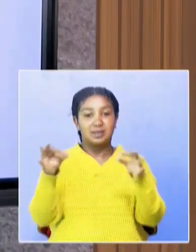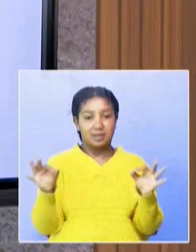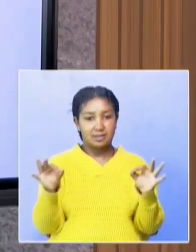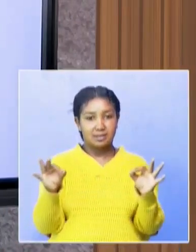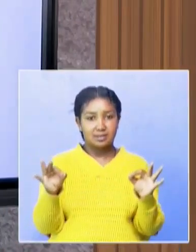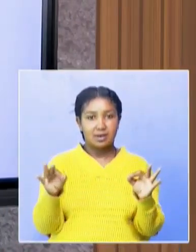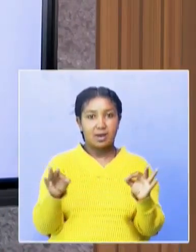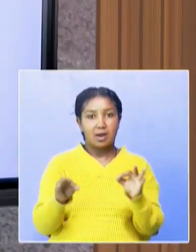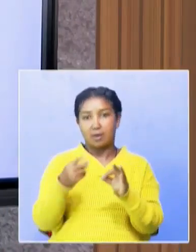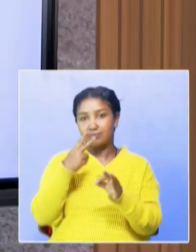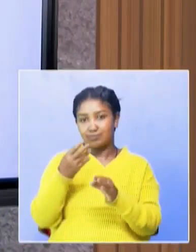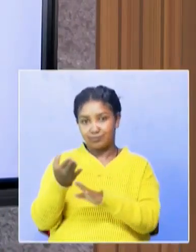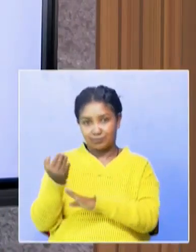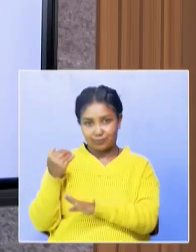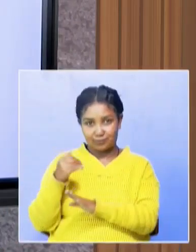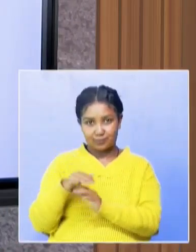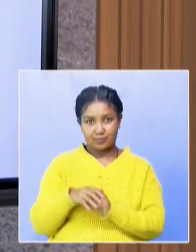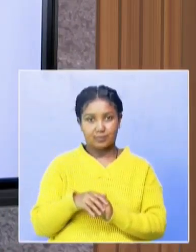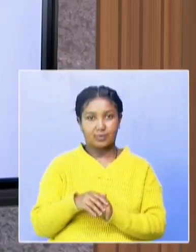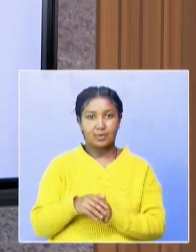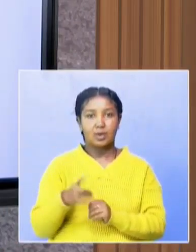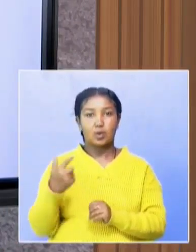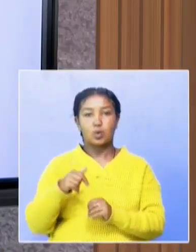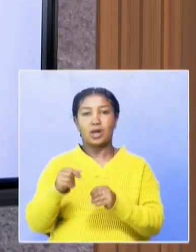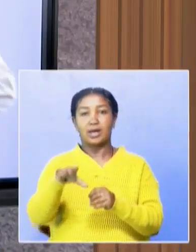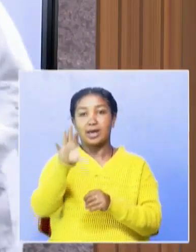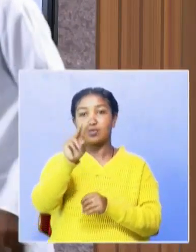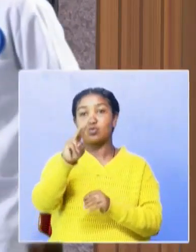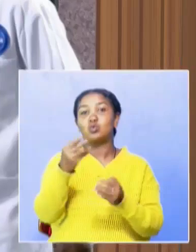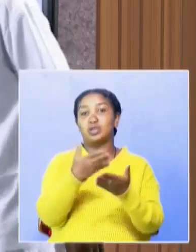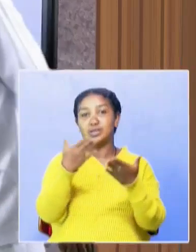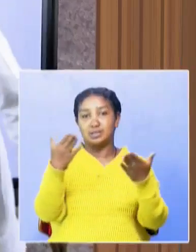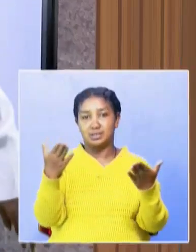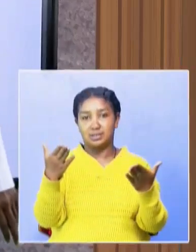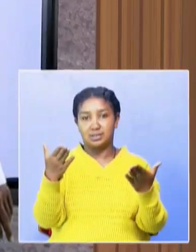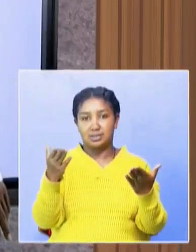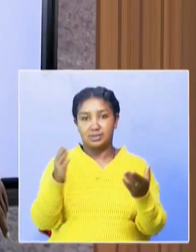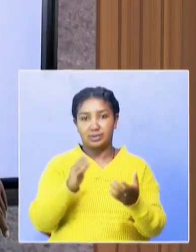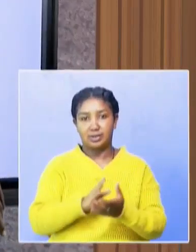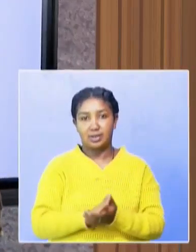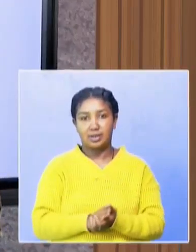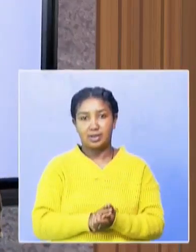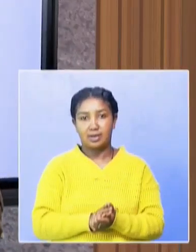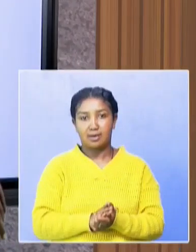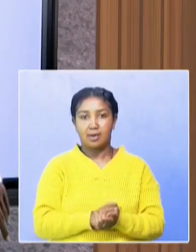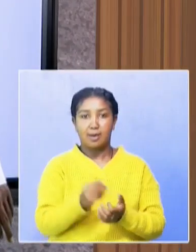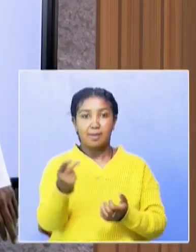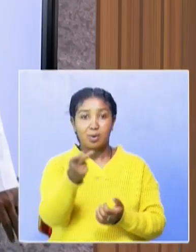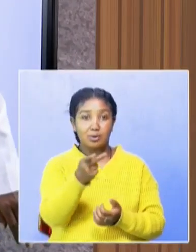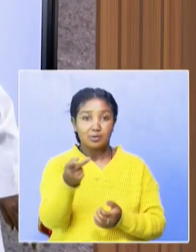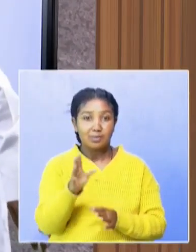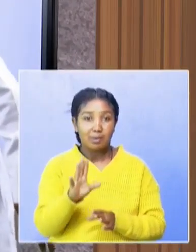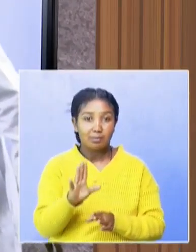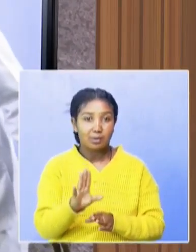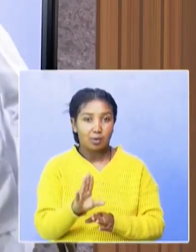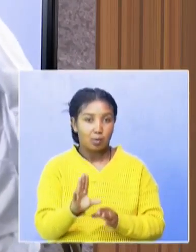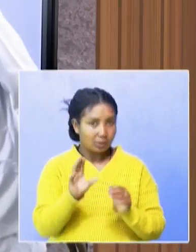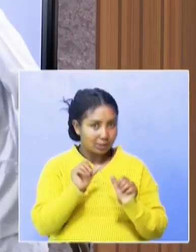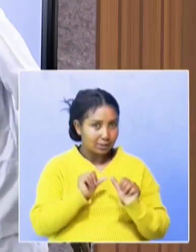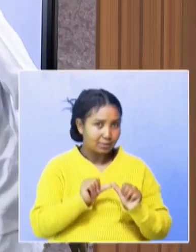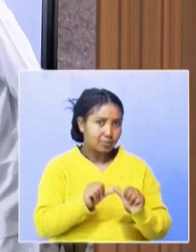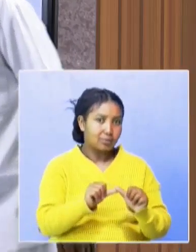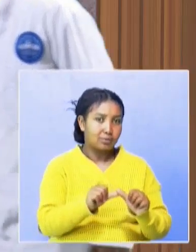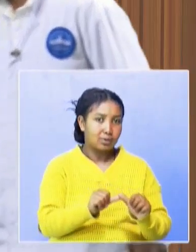sentence, as we have said so far, we can get two things. Both of them are